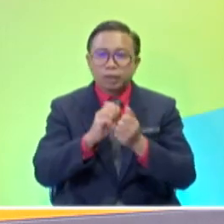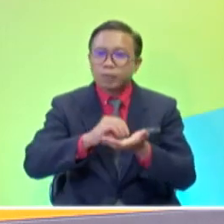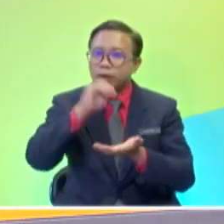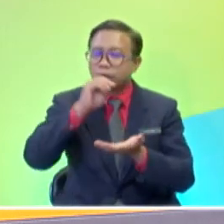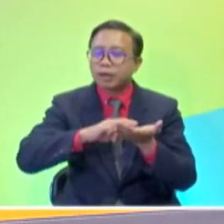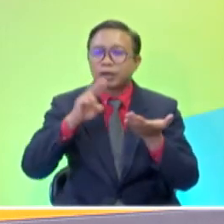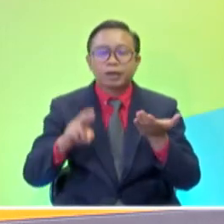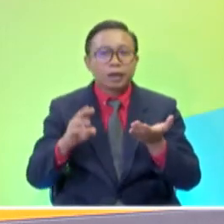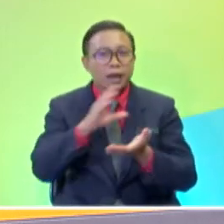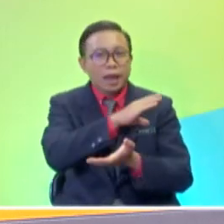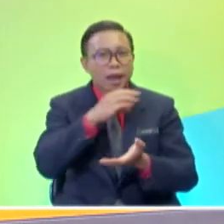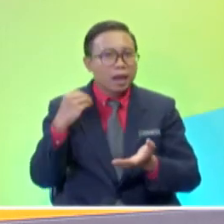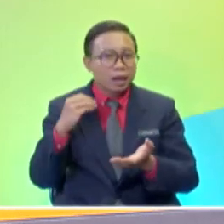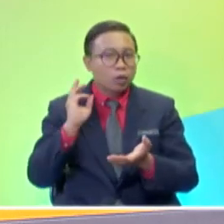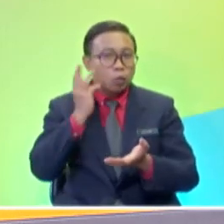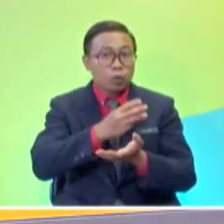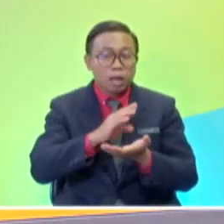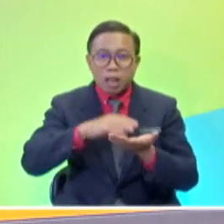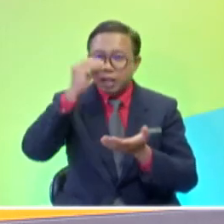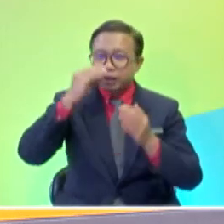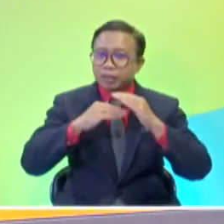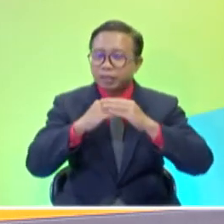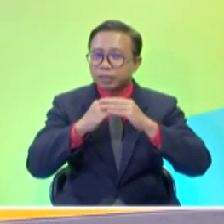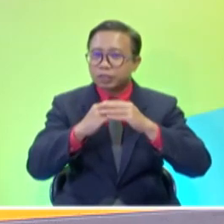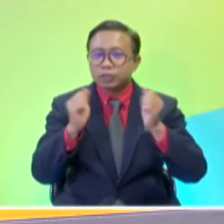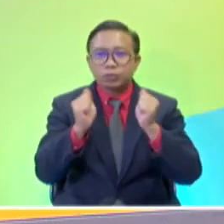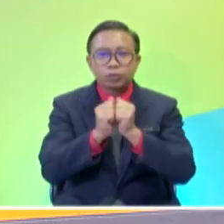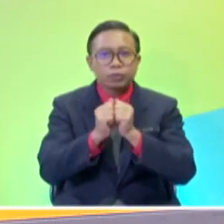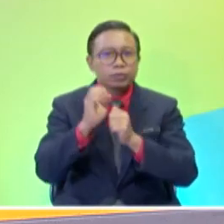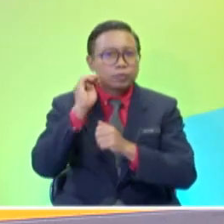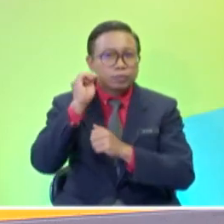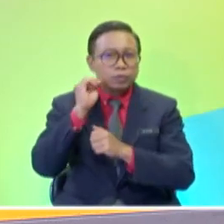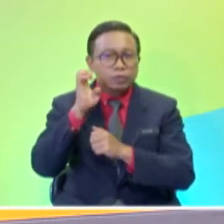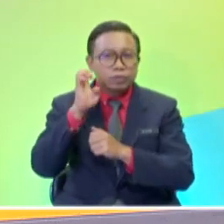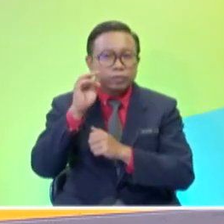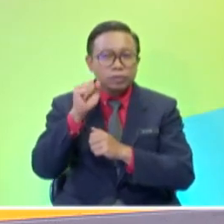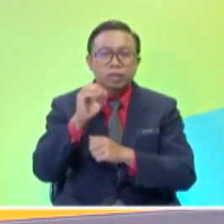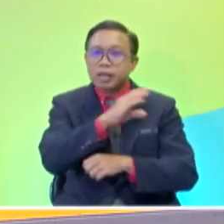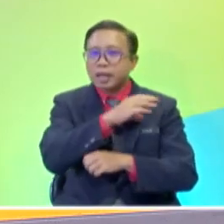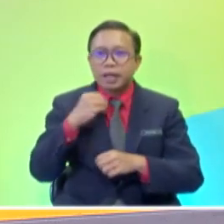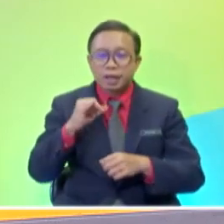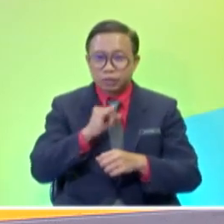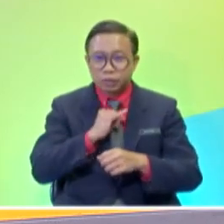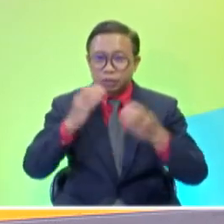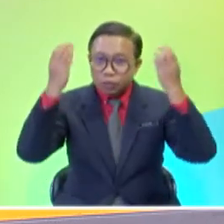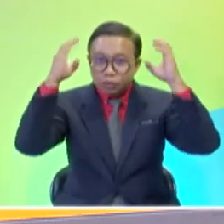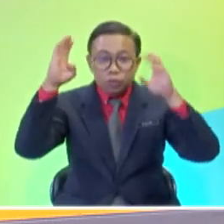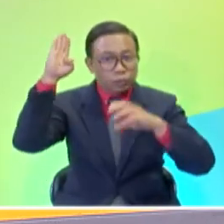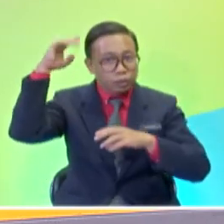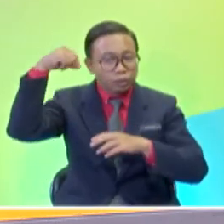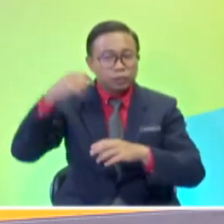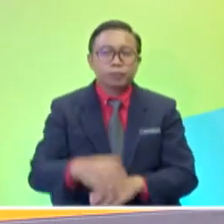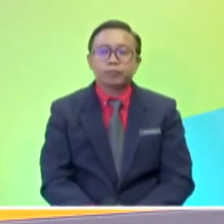Rendah, and today we are learning Bahasa Inggeris with Miss Ima. Not to forget our sign language interpreter still with us, Teacher Bukhari.